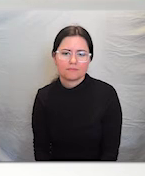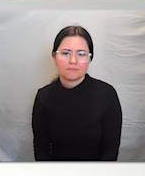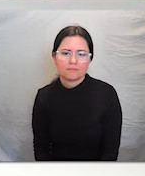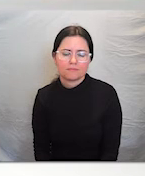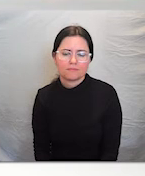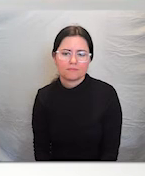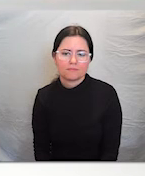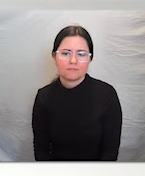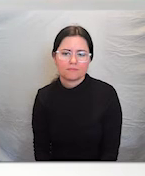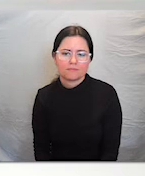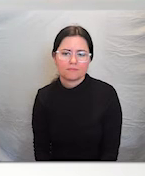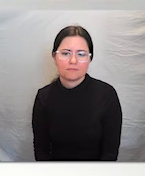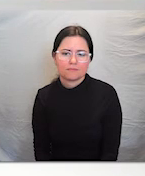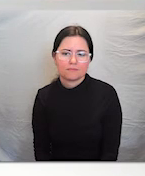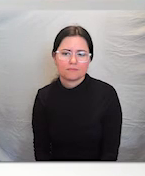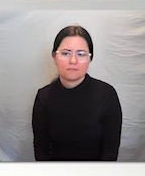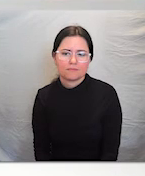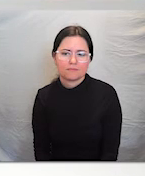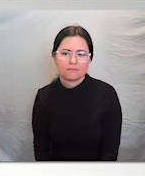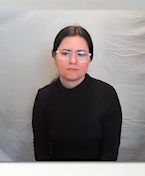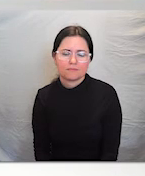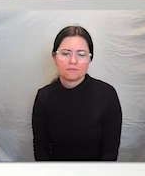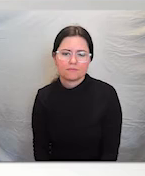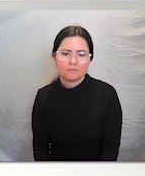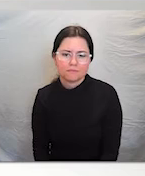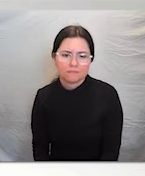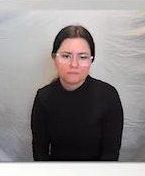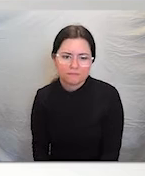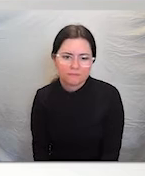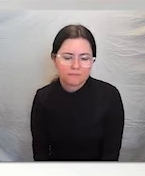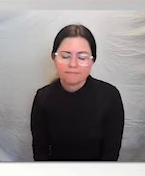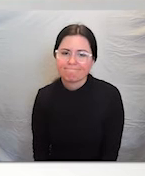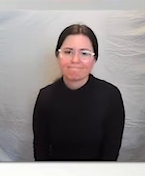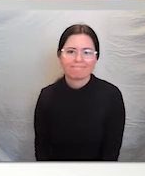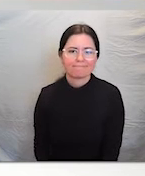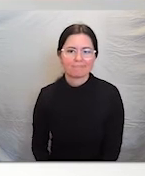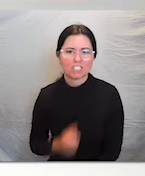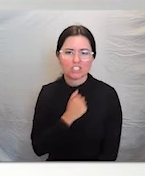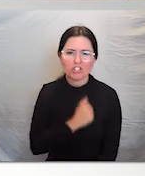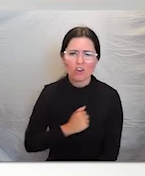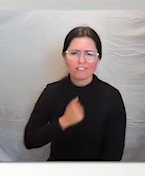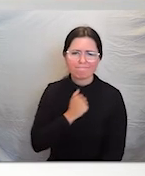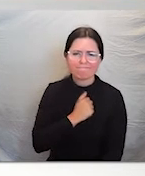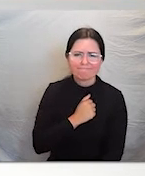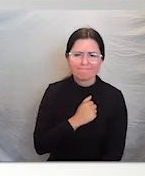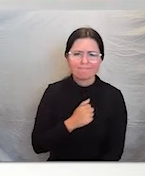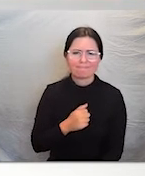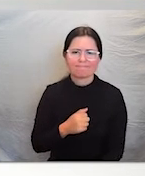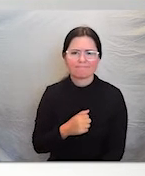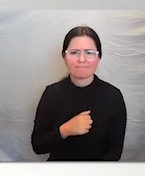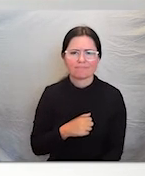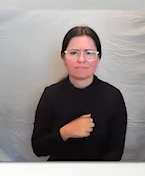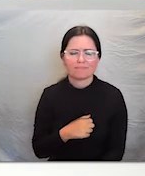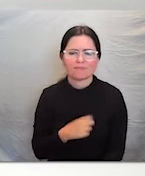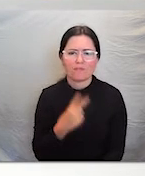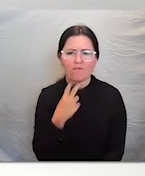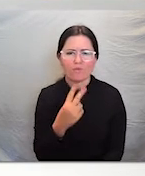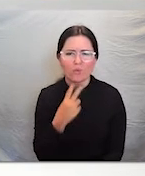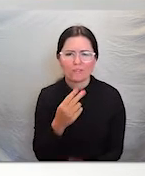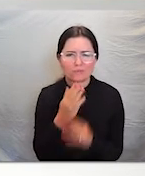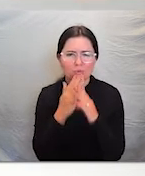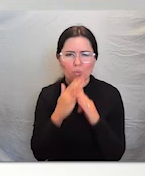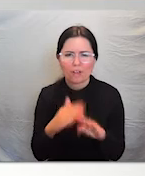2-year probation, this and that. But you know, so she got fully up to it. But the